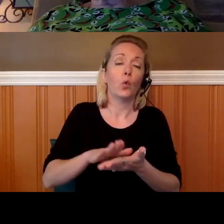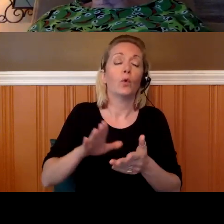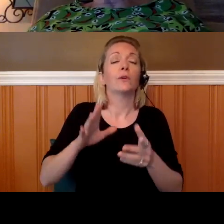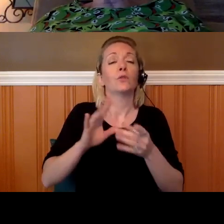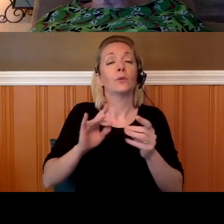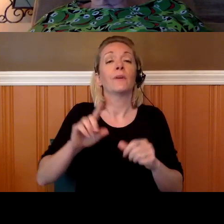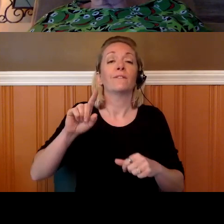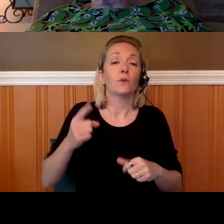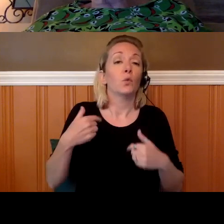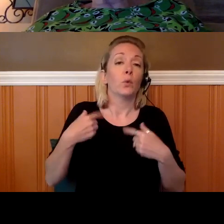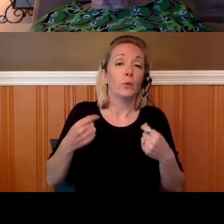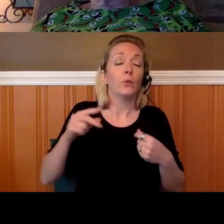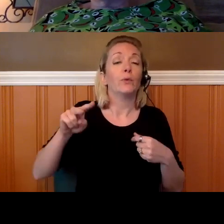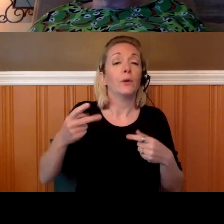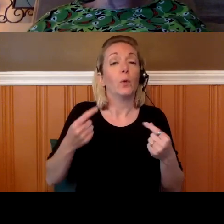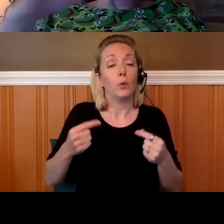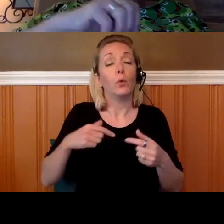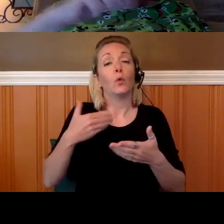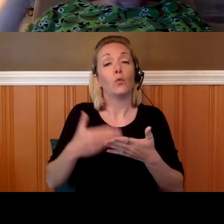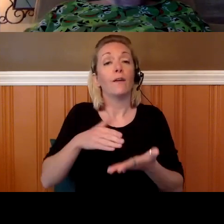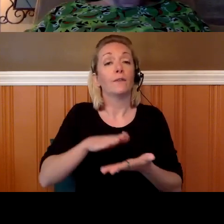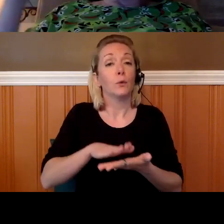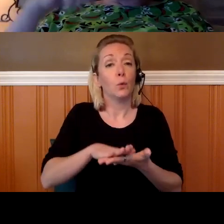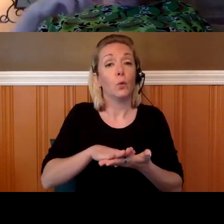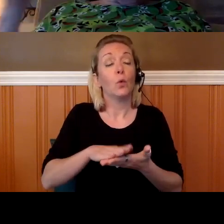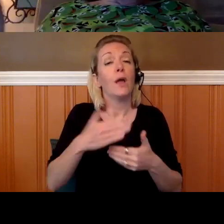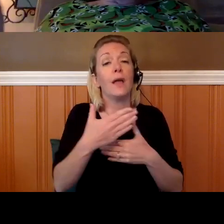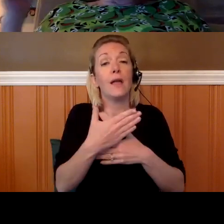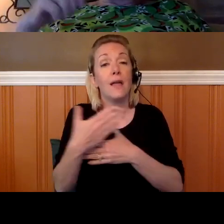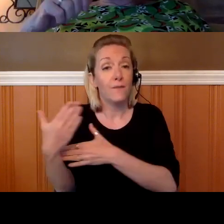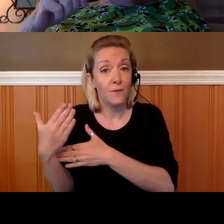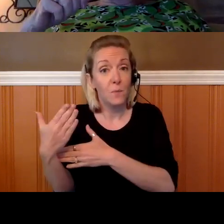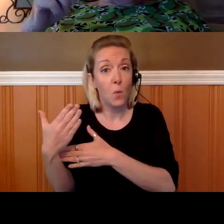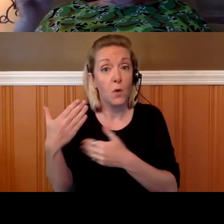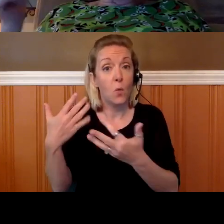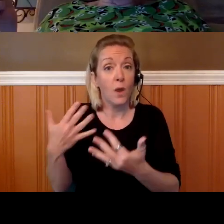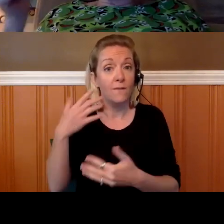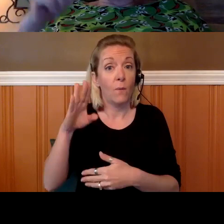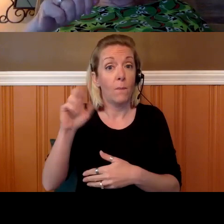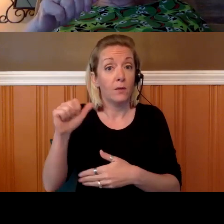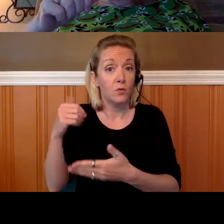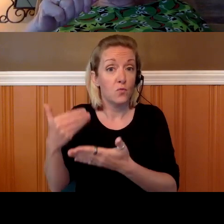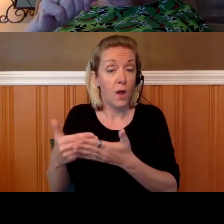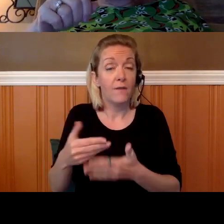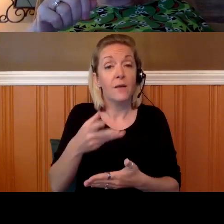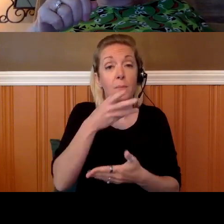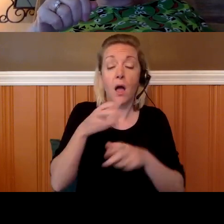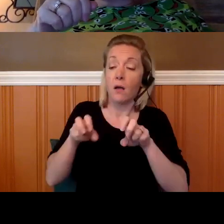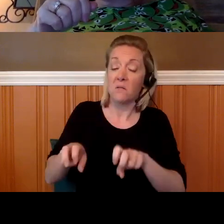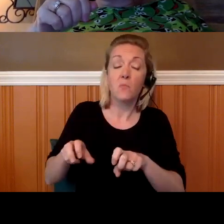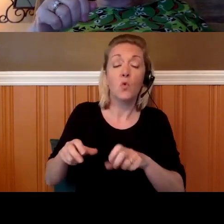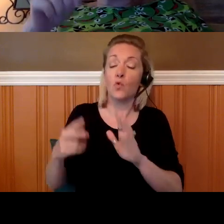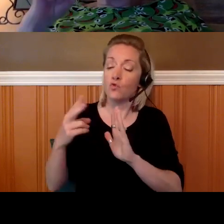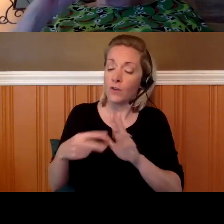I'm at school. And every morning waiting for the bus, her mother would sit and read that with her, you know, because she was going to